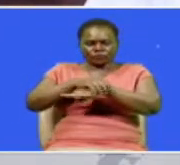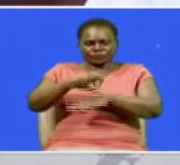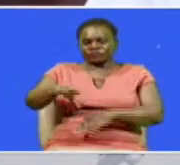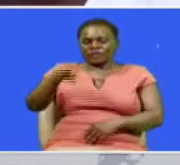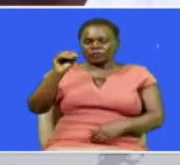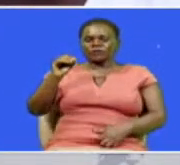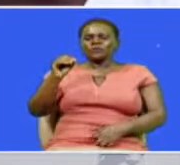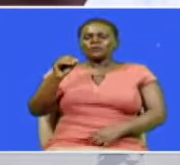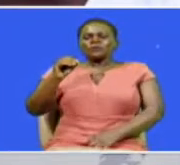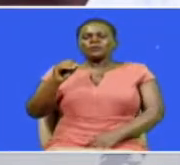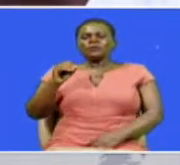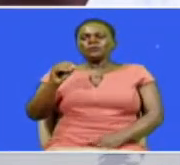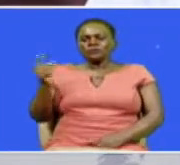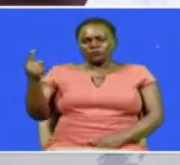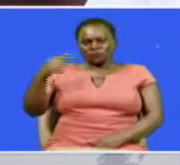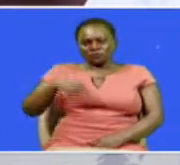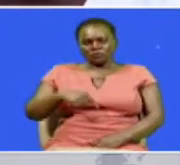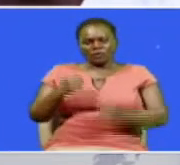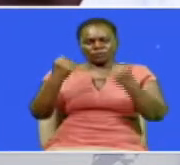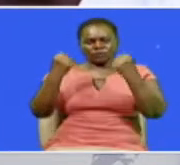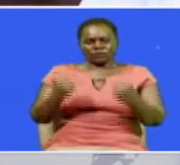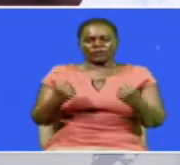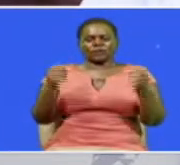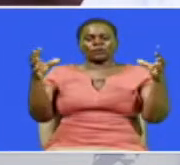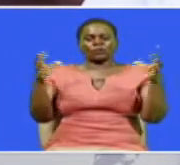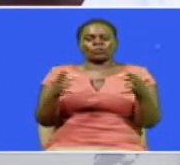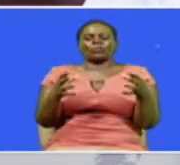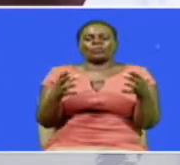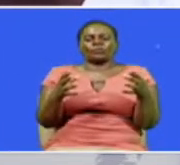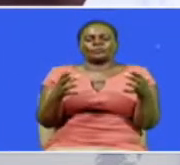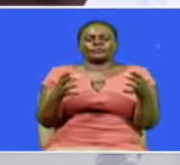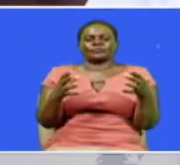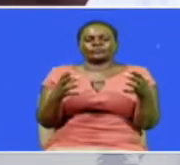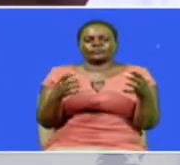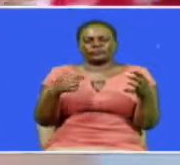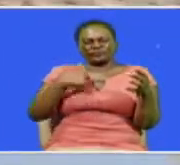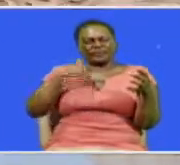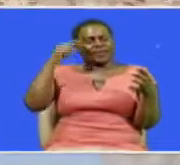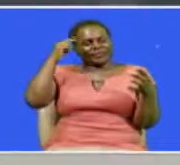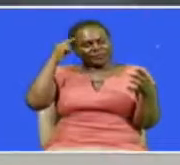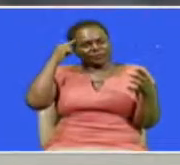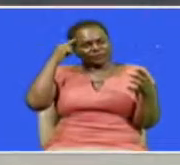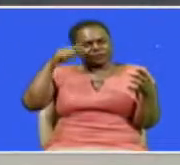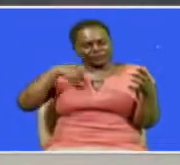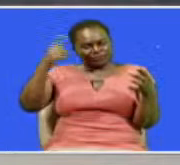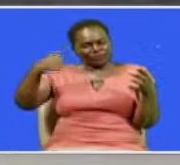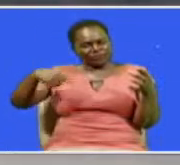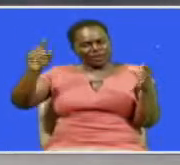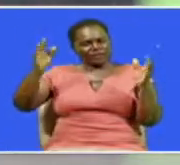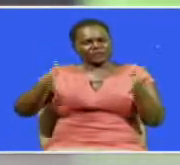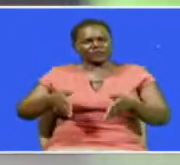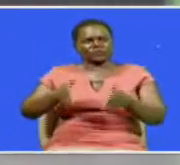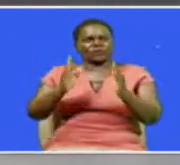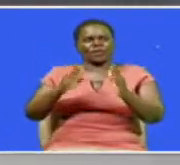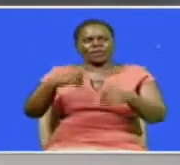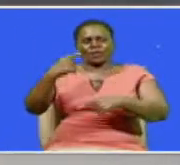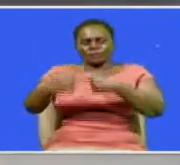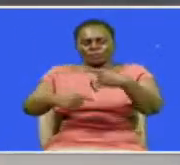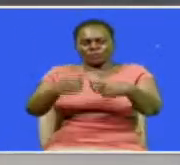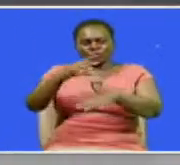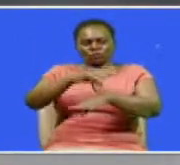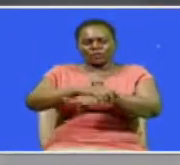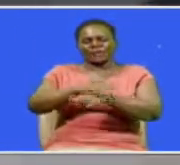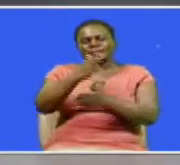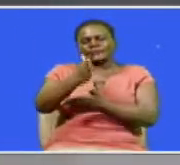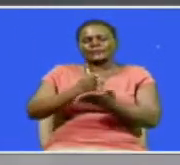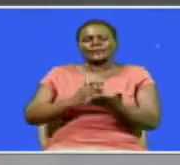we've gotten to come and strengthen the team. So for me, I think we're on the right track. In the process of getting